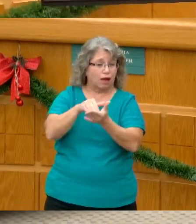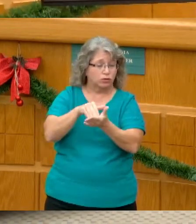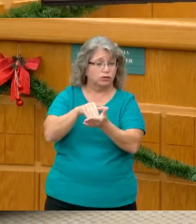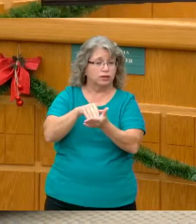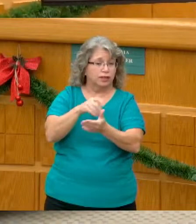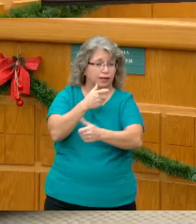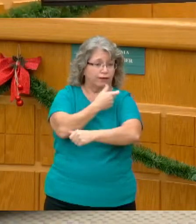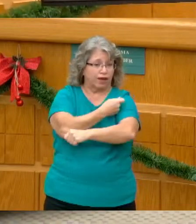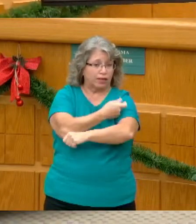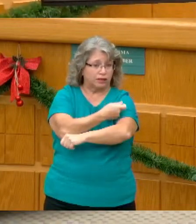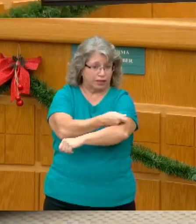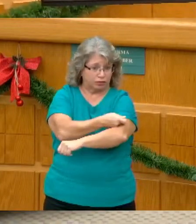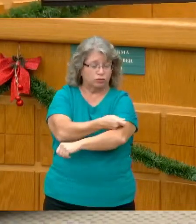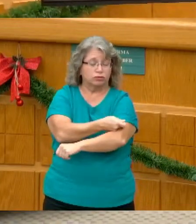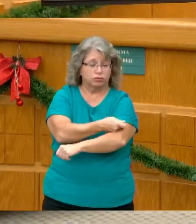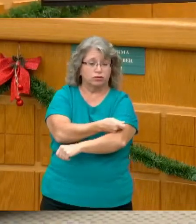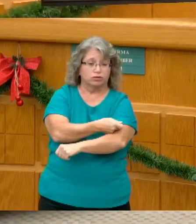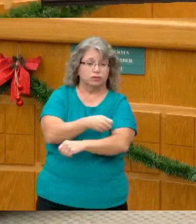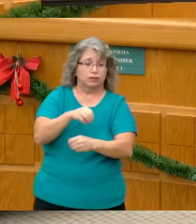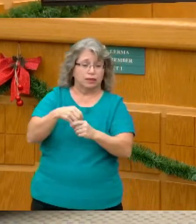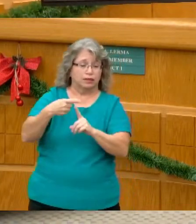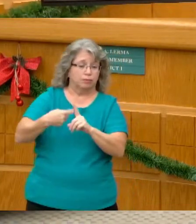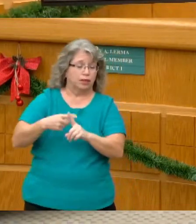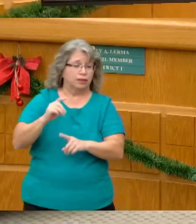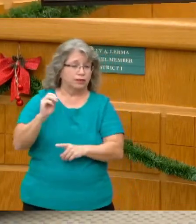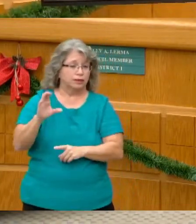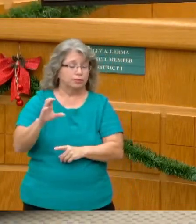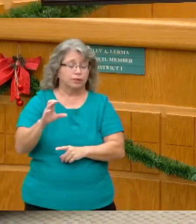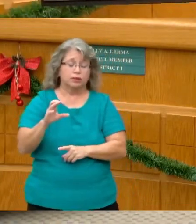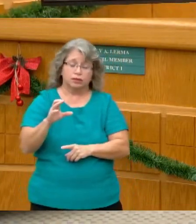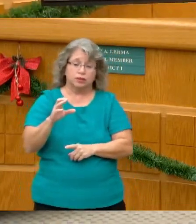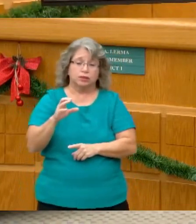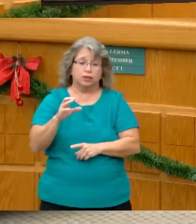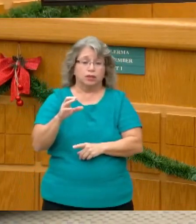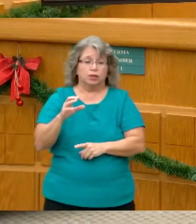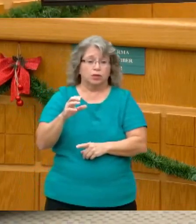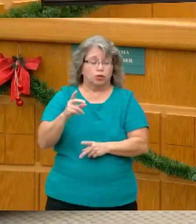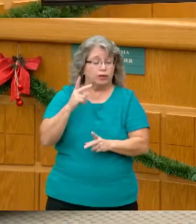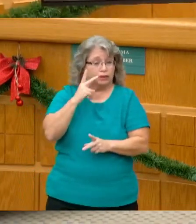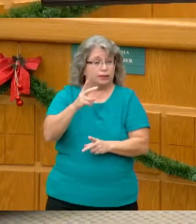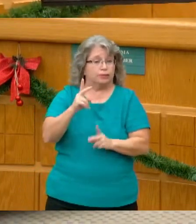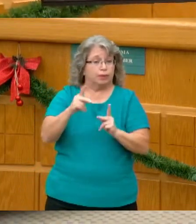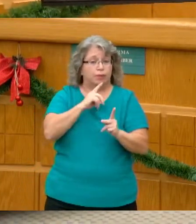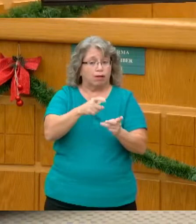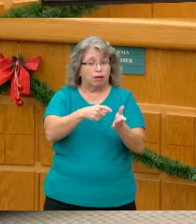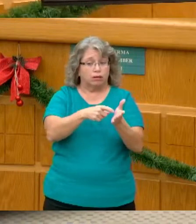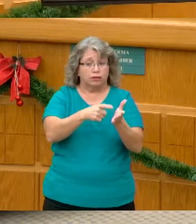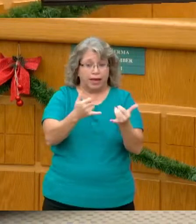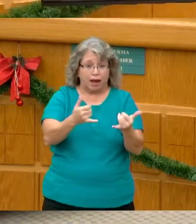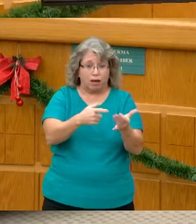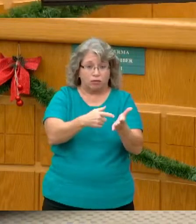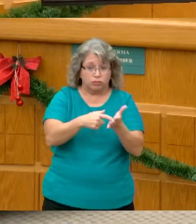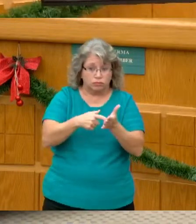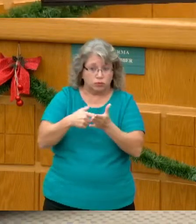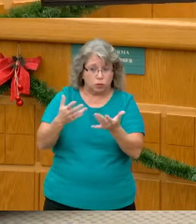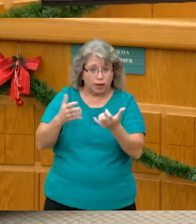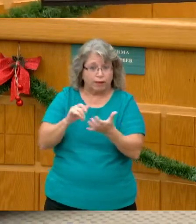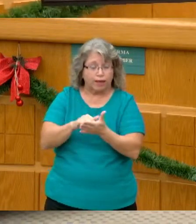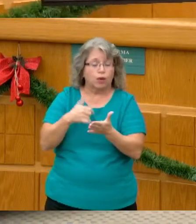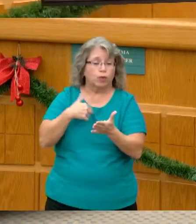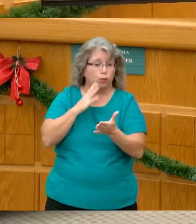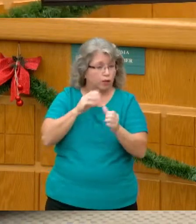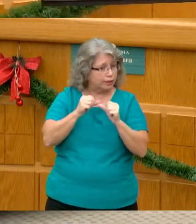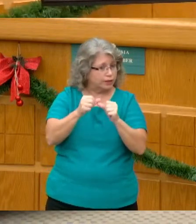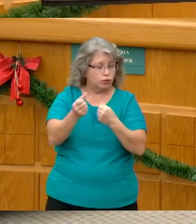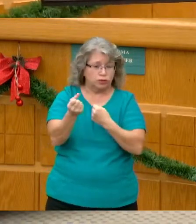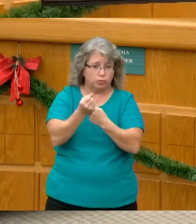demand has come up. So again, we're going to continue to support that mission. The Omicron variant, this